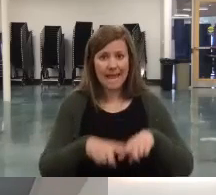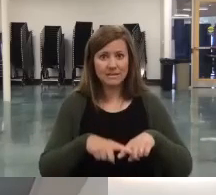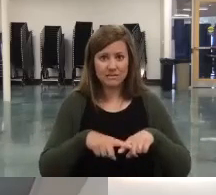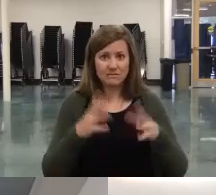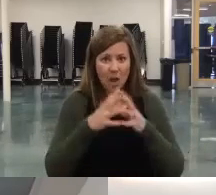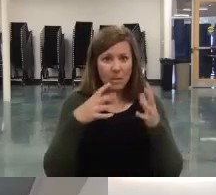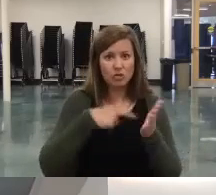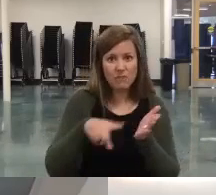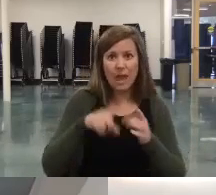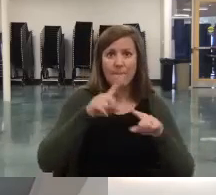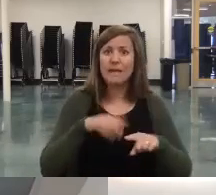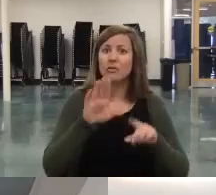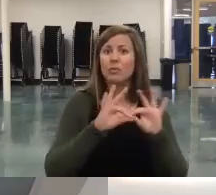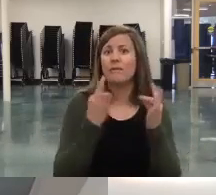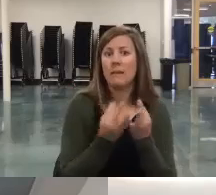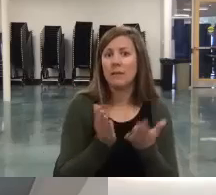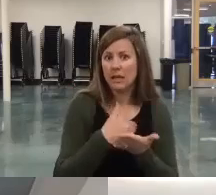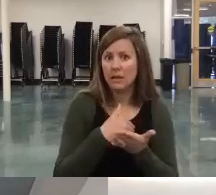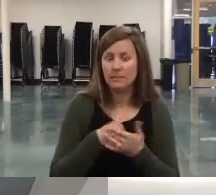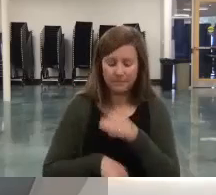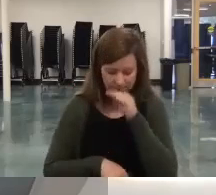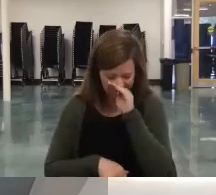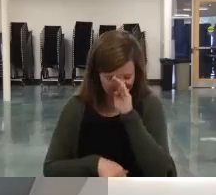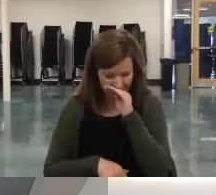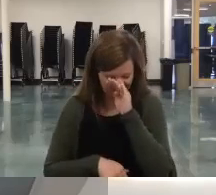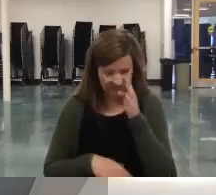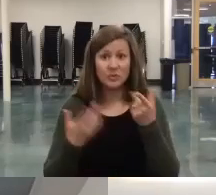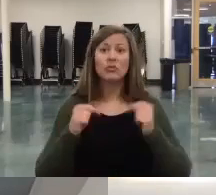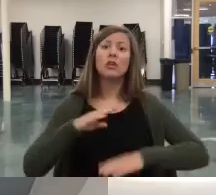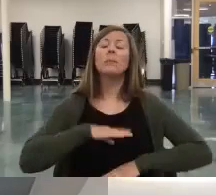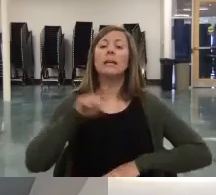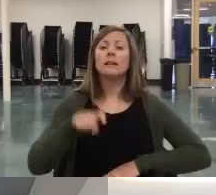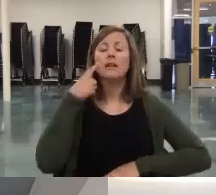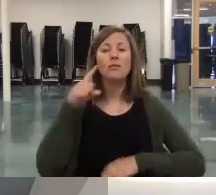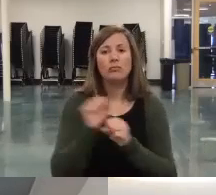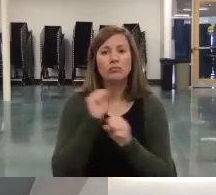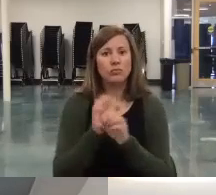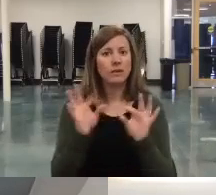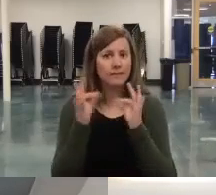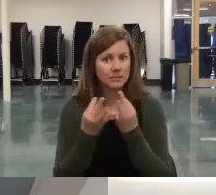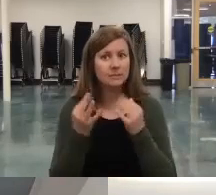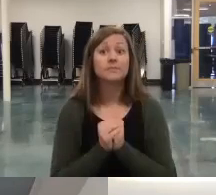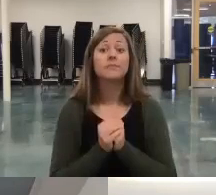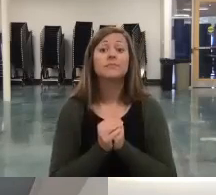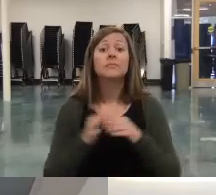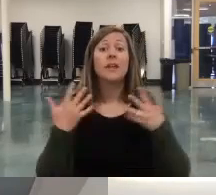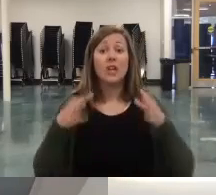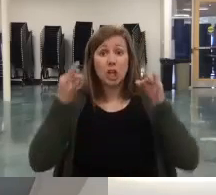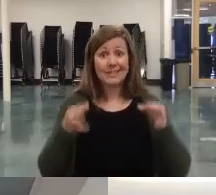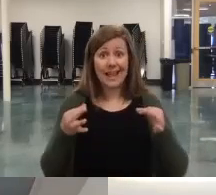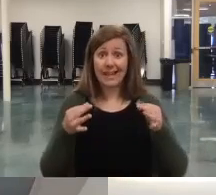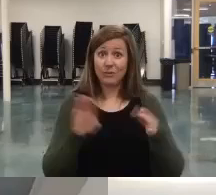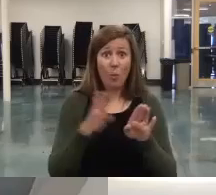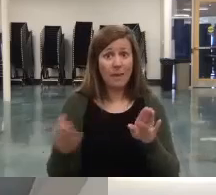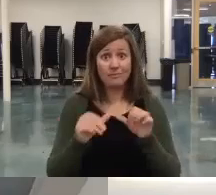income. So to meet the needs of those working families, we made the decision to stay open